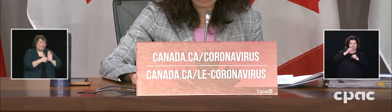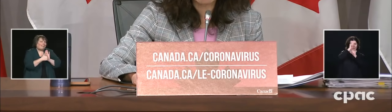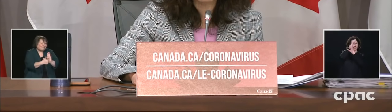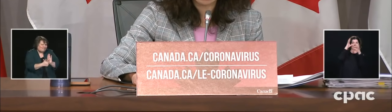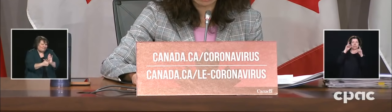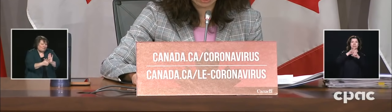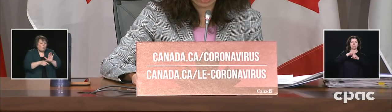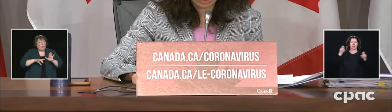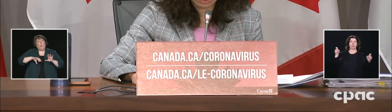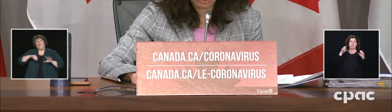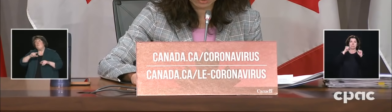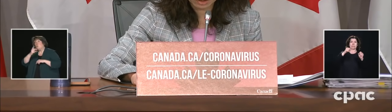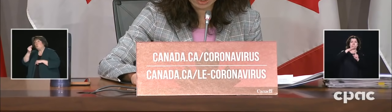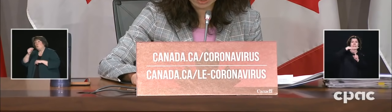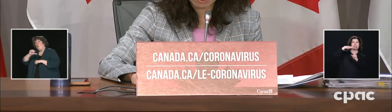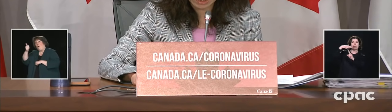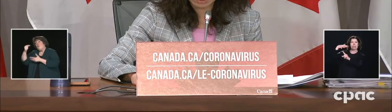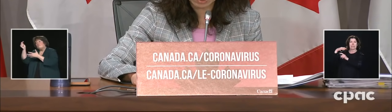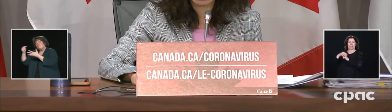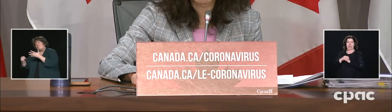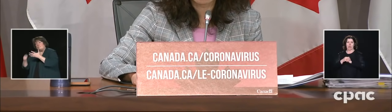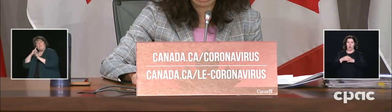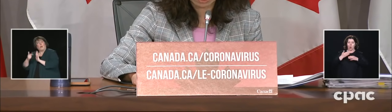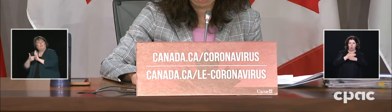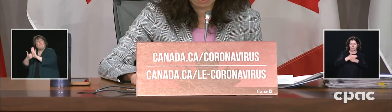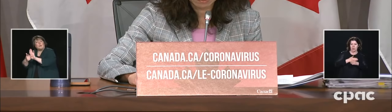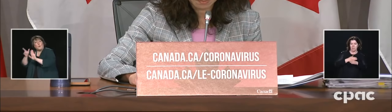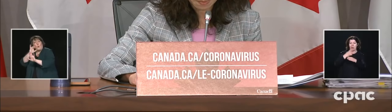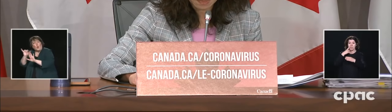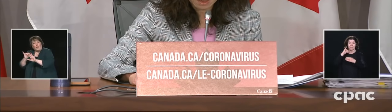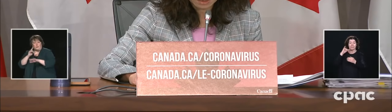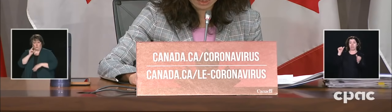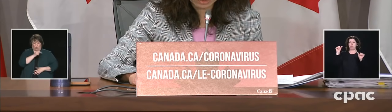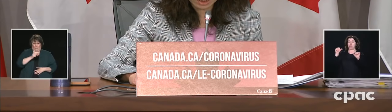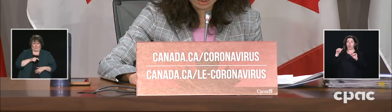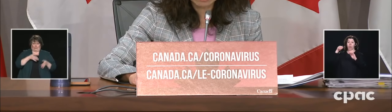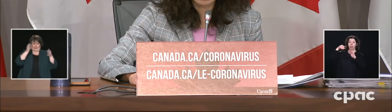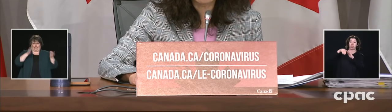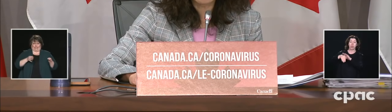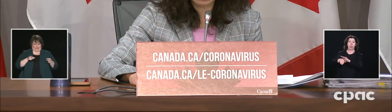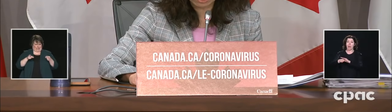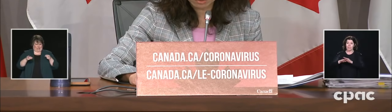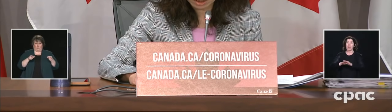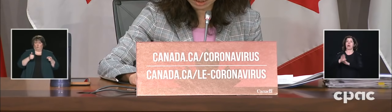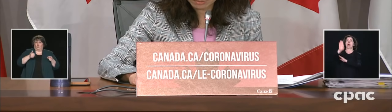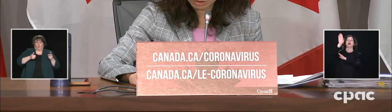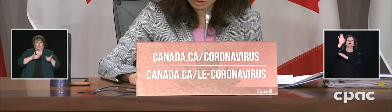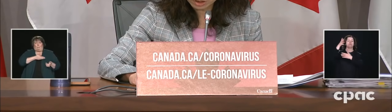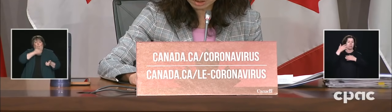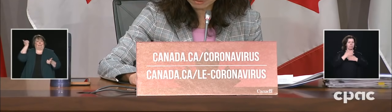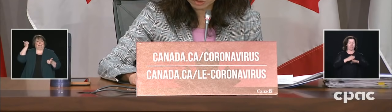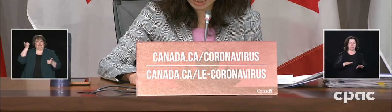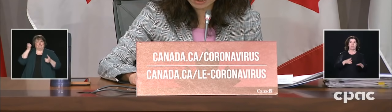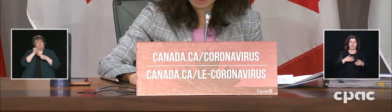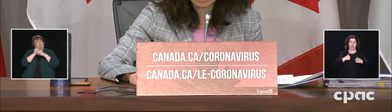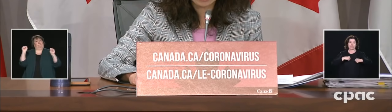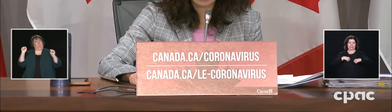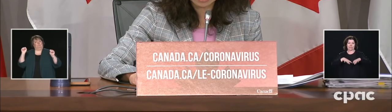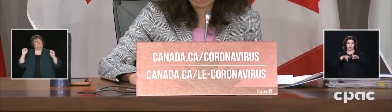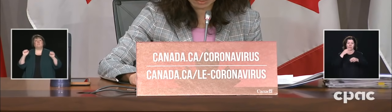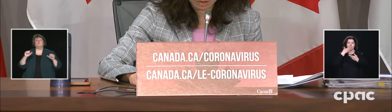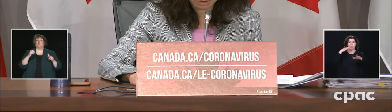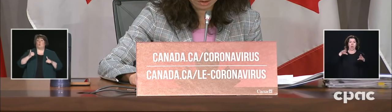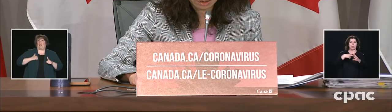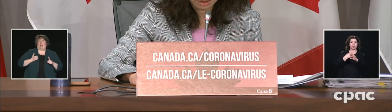to drive our public health actions towards a best possible outcome. Nationally, we are using 2 modeling approaches, forecasting